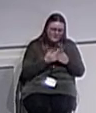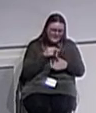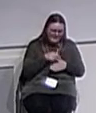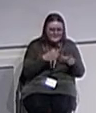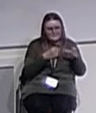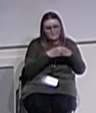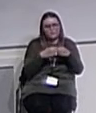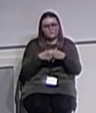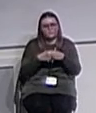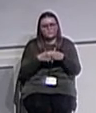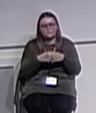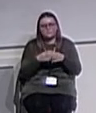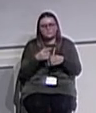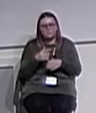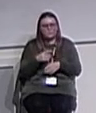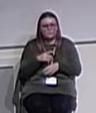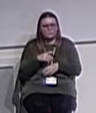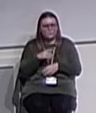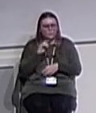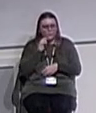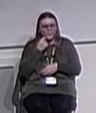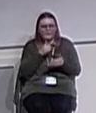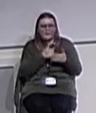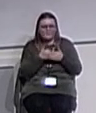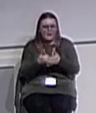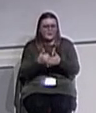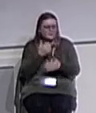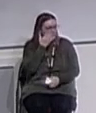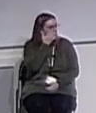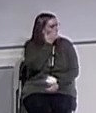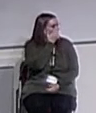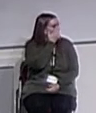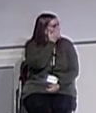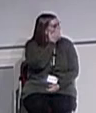It's usually quite a straight process.